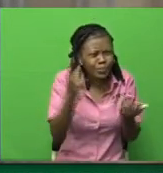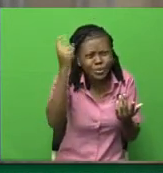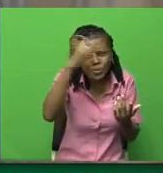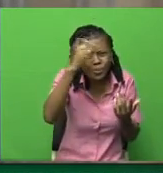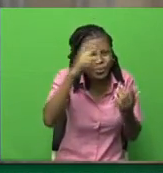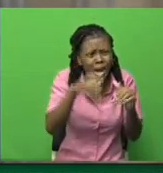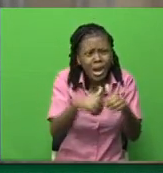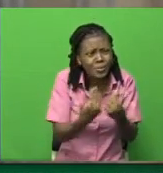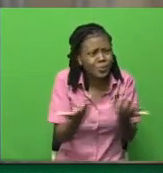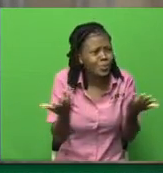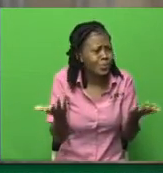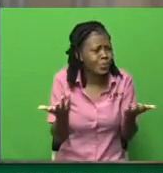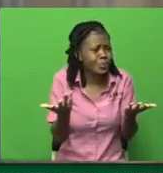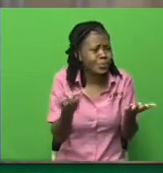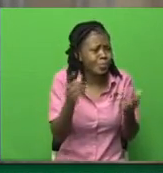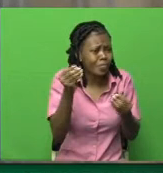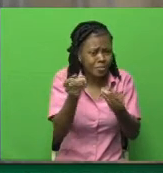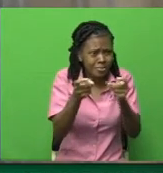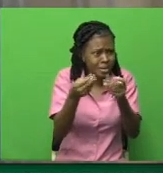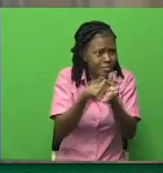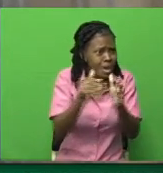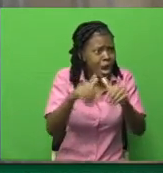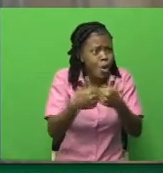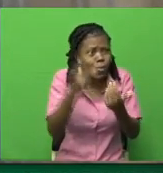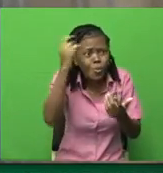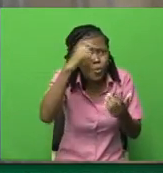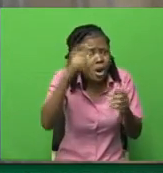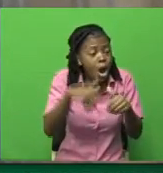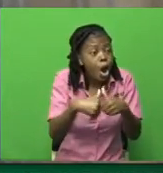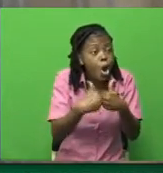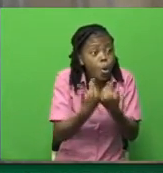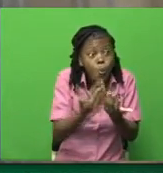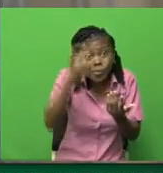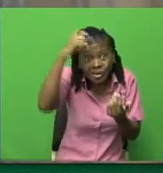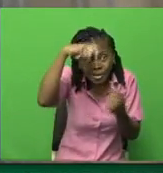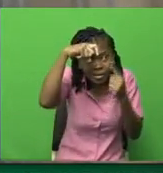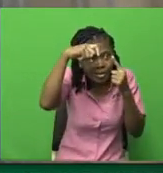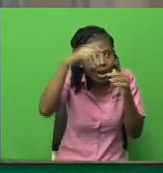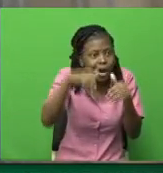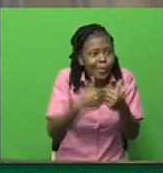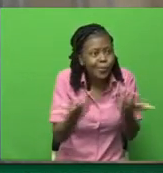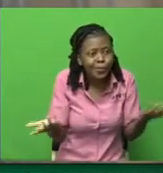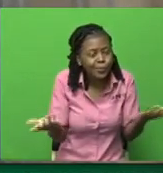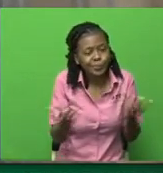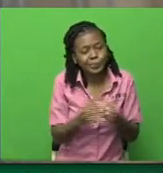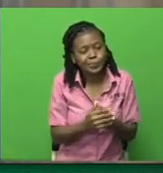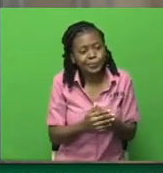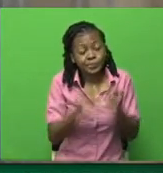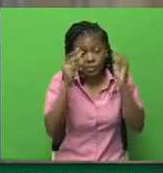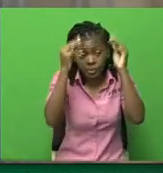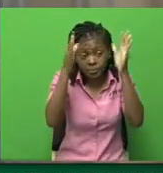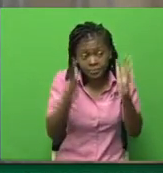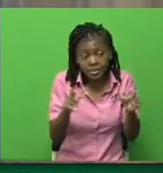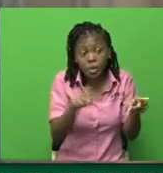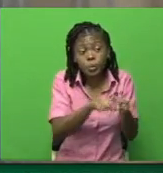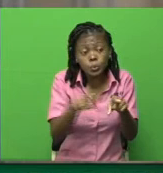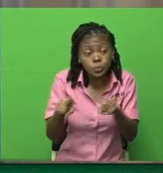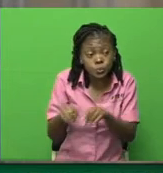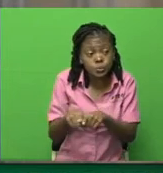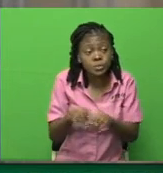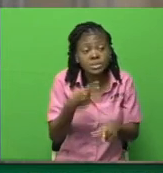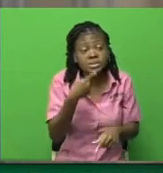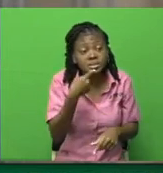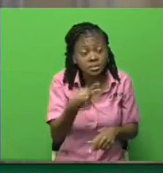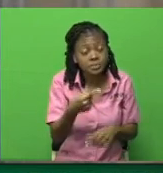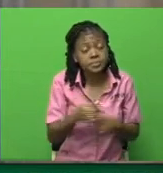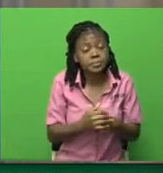fiscal management what where is The Prudent Management in that the minister made much of the fact that he contained Governor